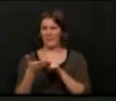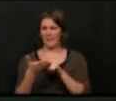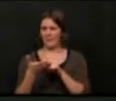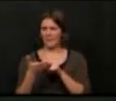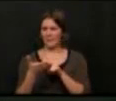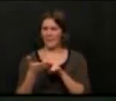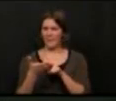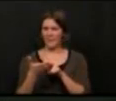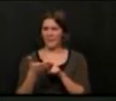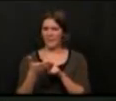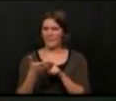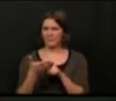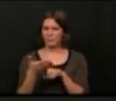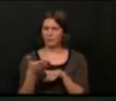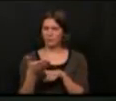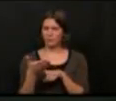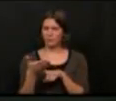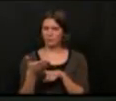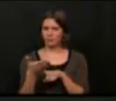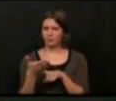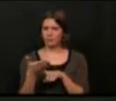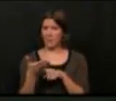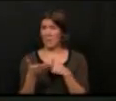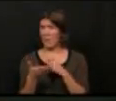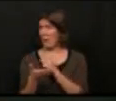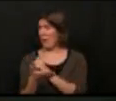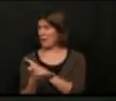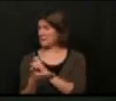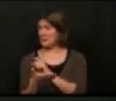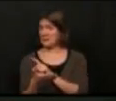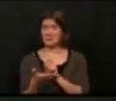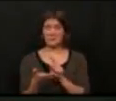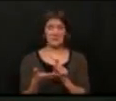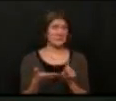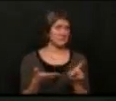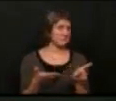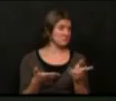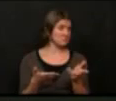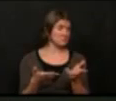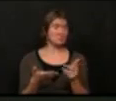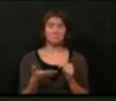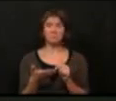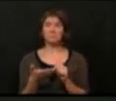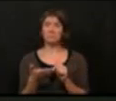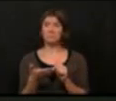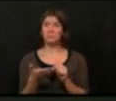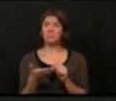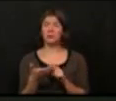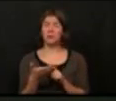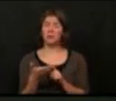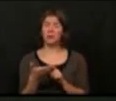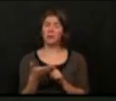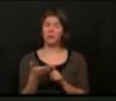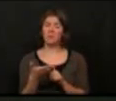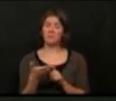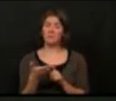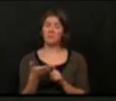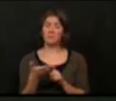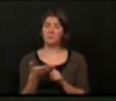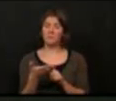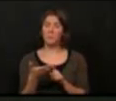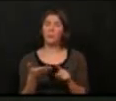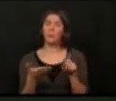is, and I don't know if all other board members feel that way, but I think that we need